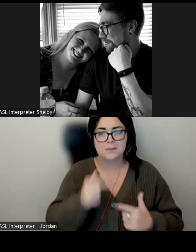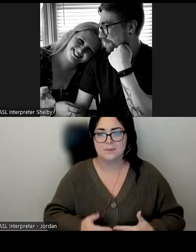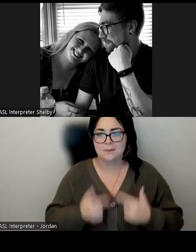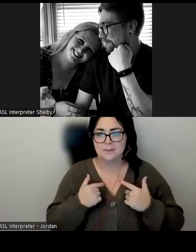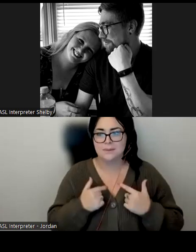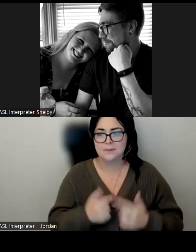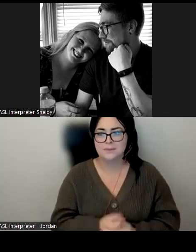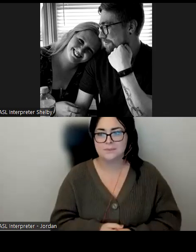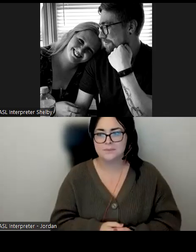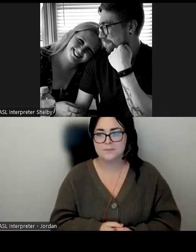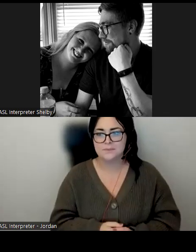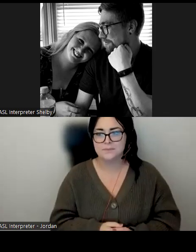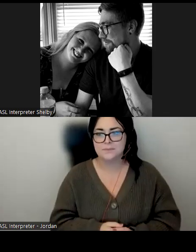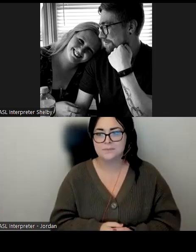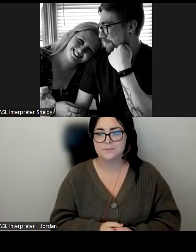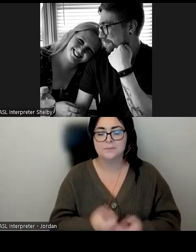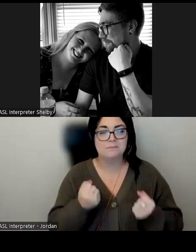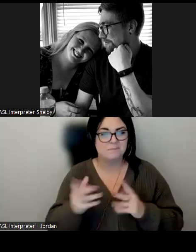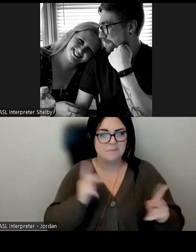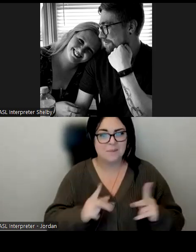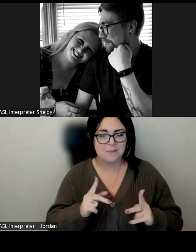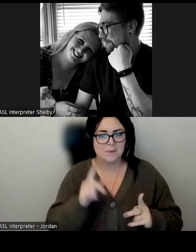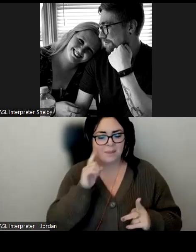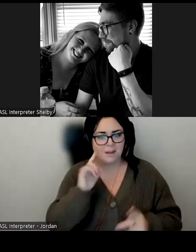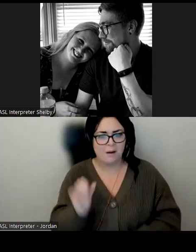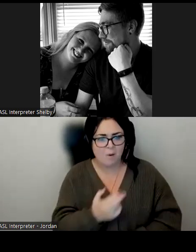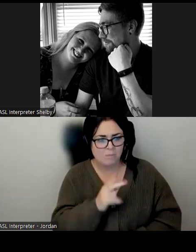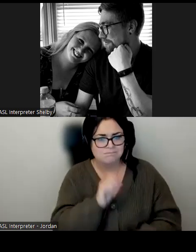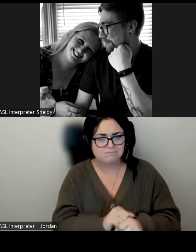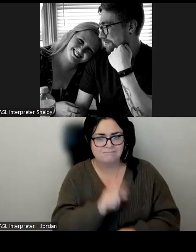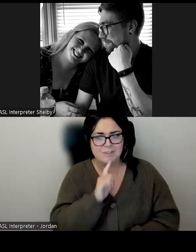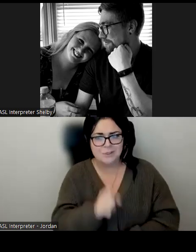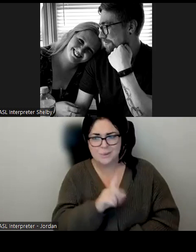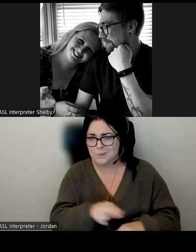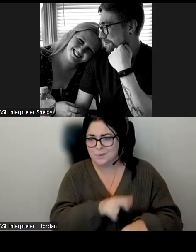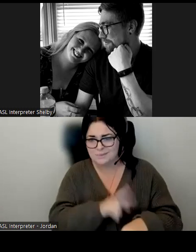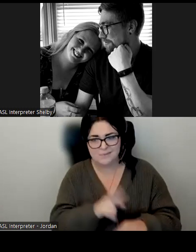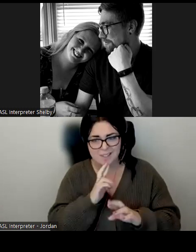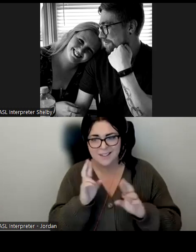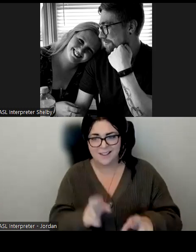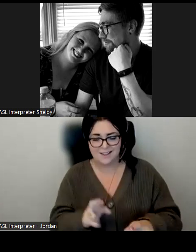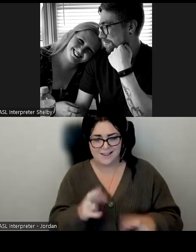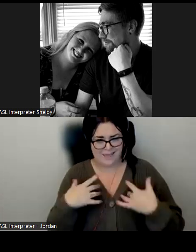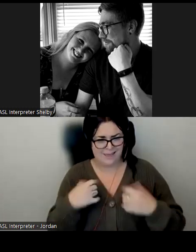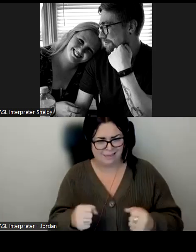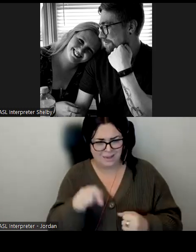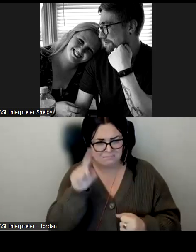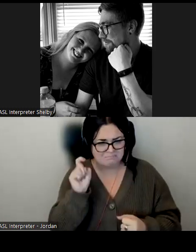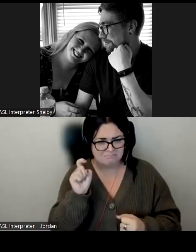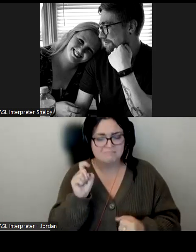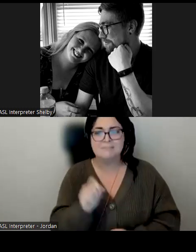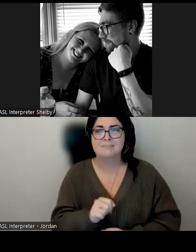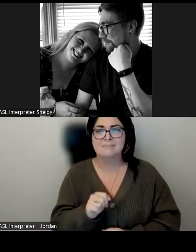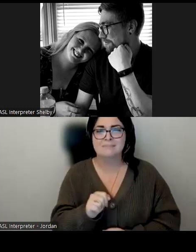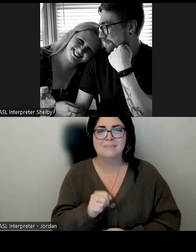people wonder, well, if this is true, if this is normal, if this is natural, if this is actually healthy for me,